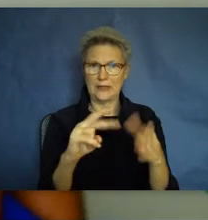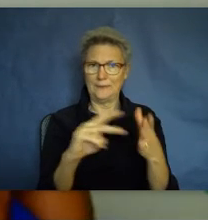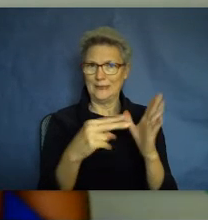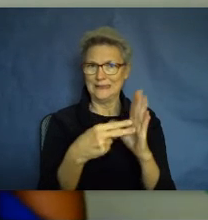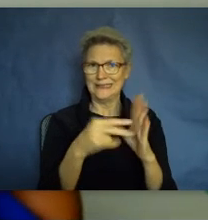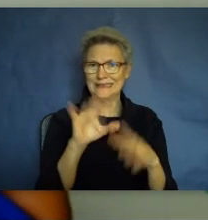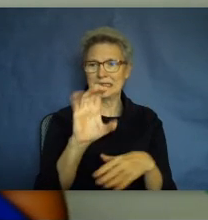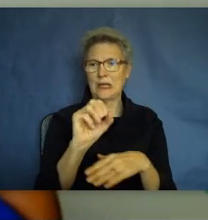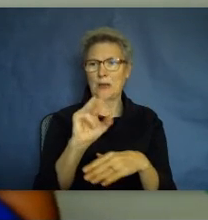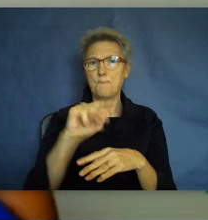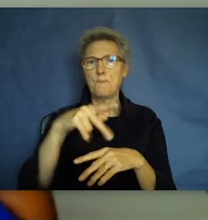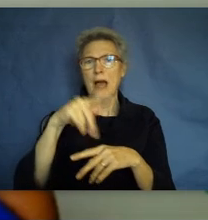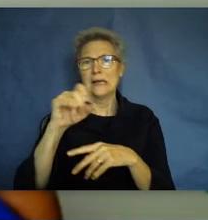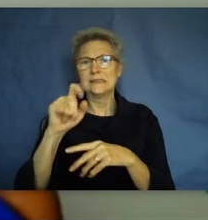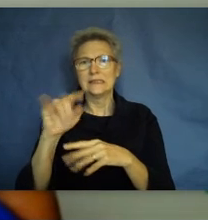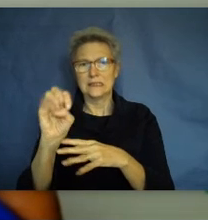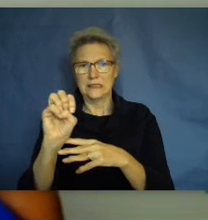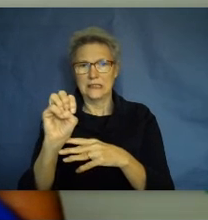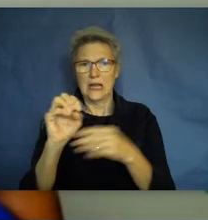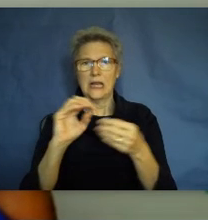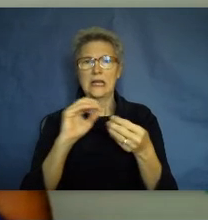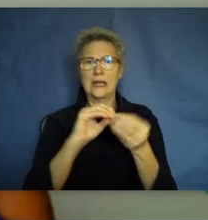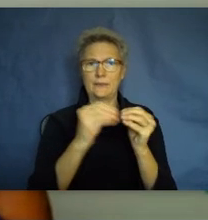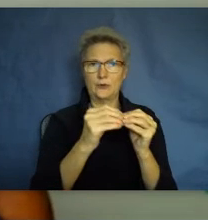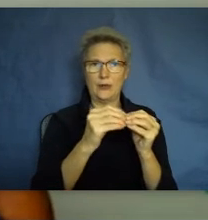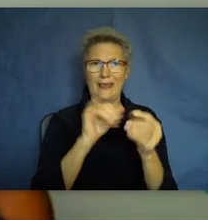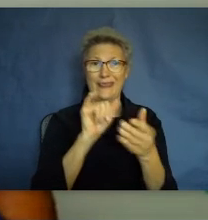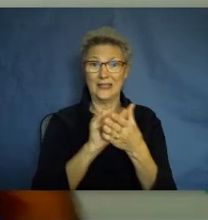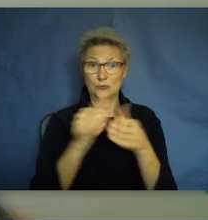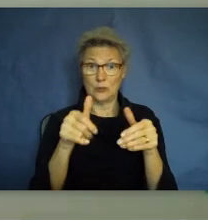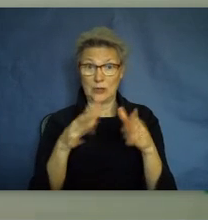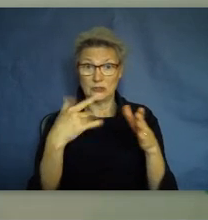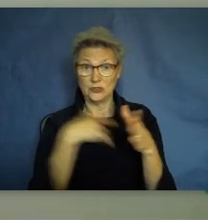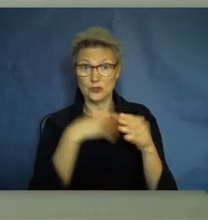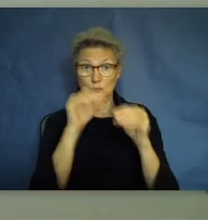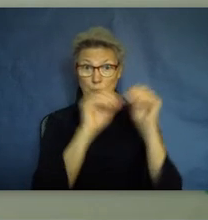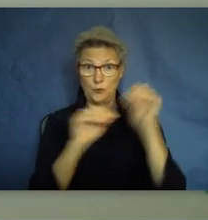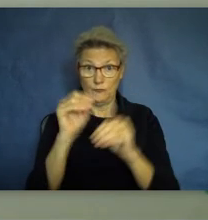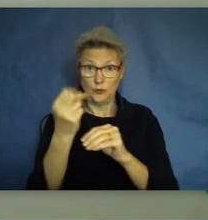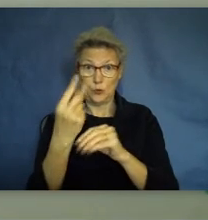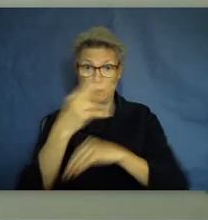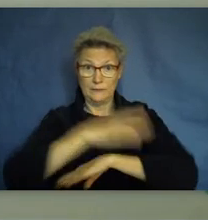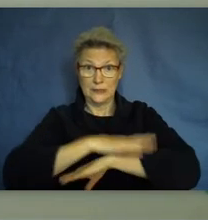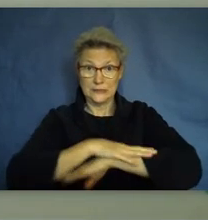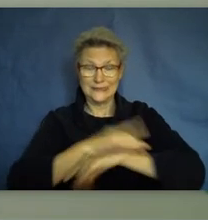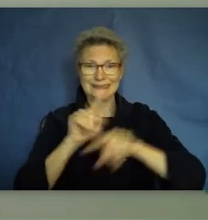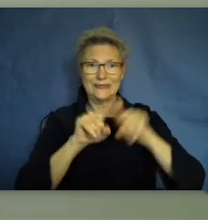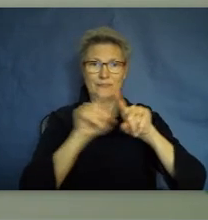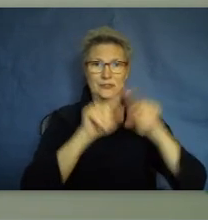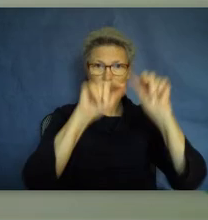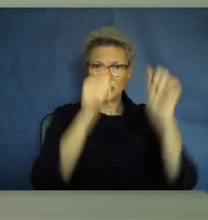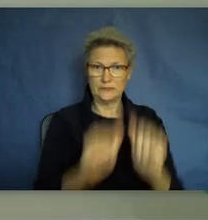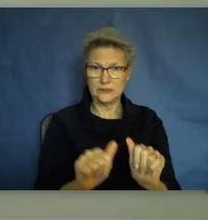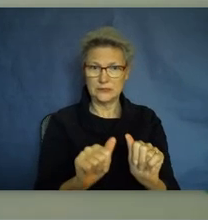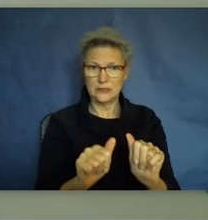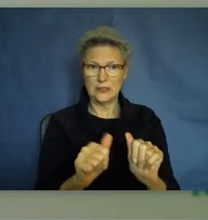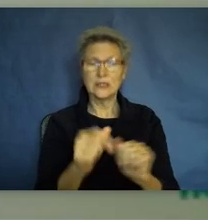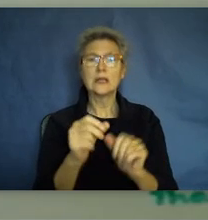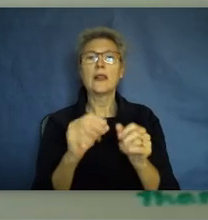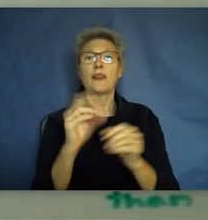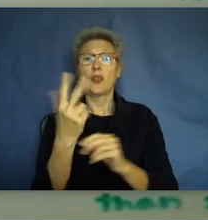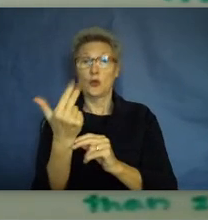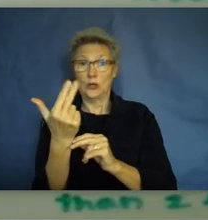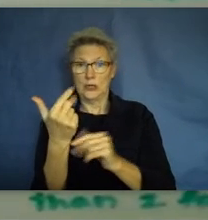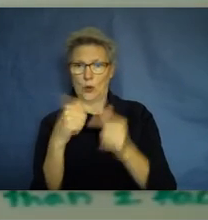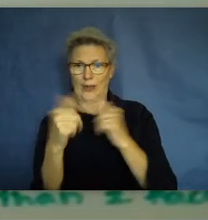and that's what allows us to arrange these 12 desks in a lot of different configurations. The number 13 only has